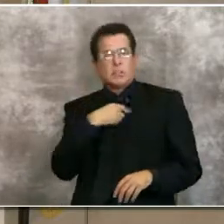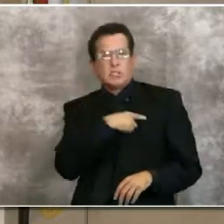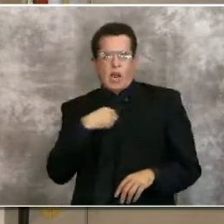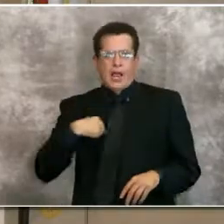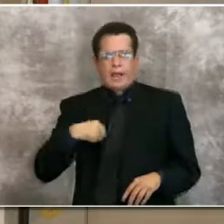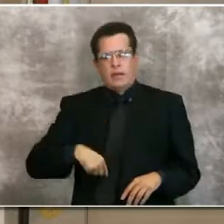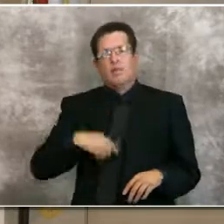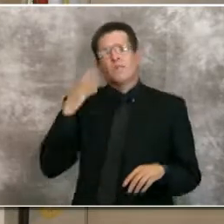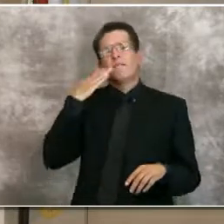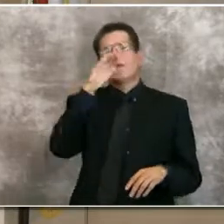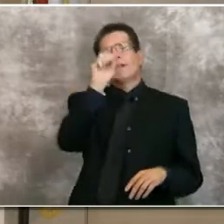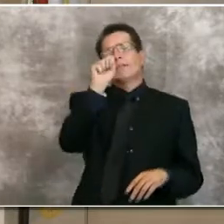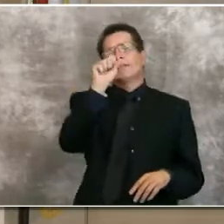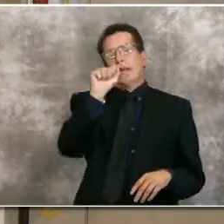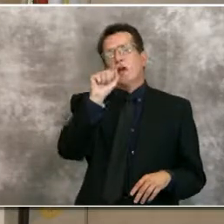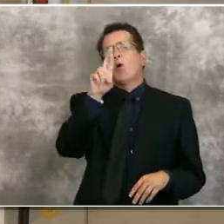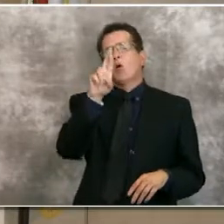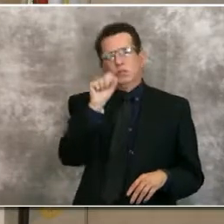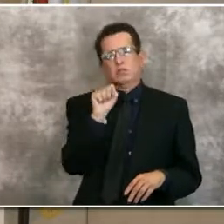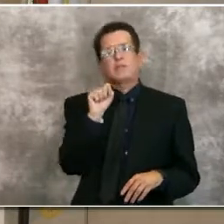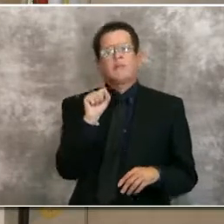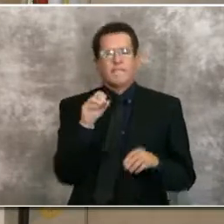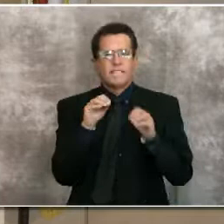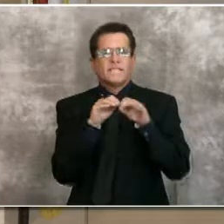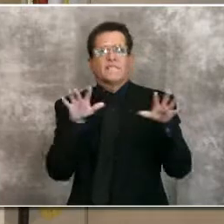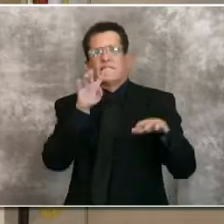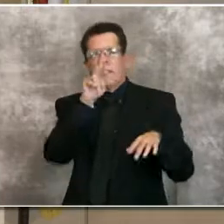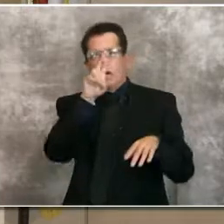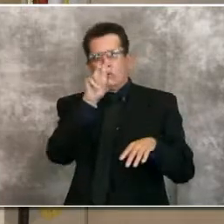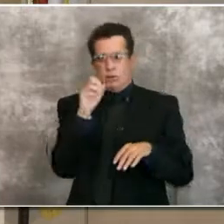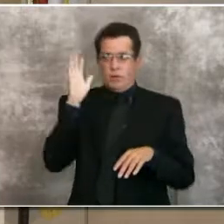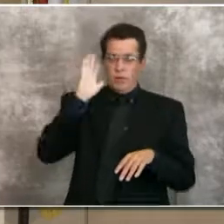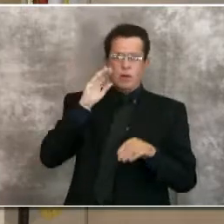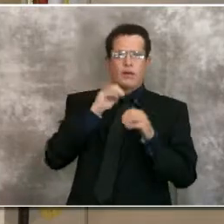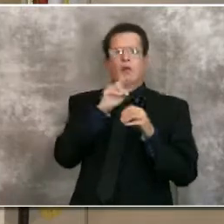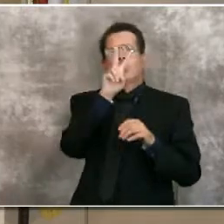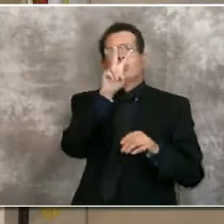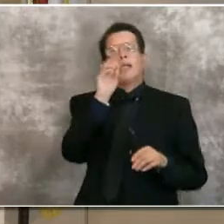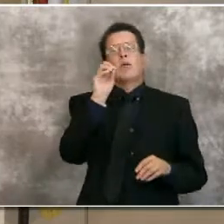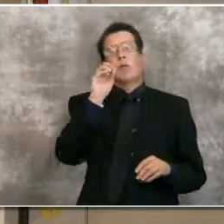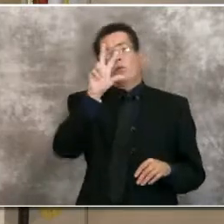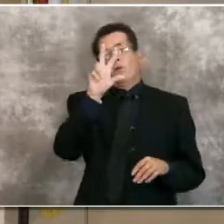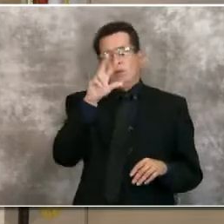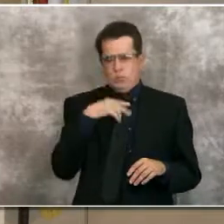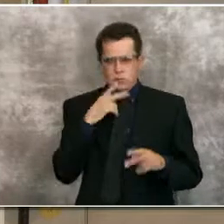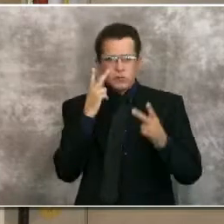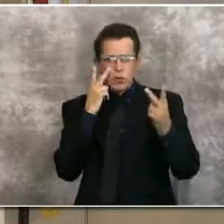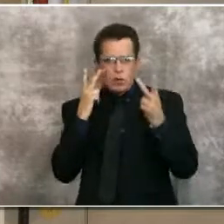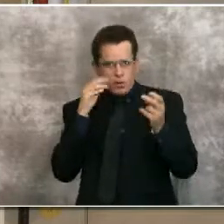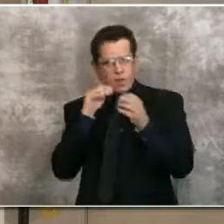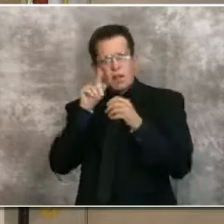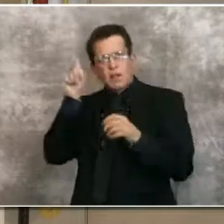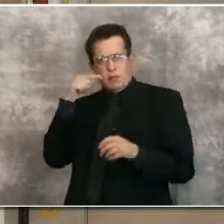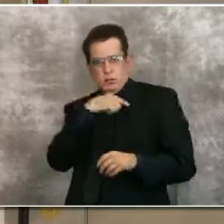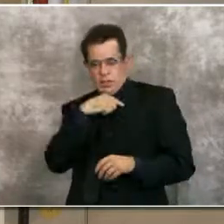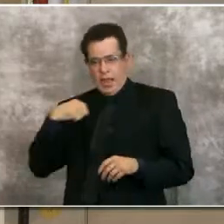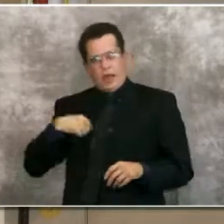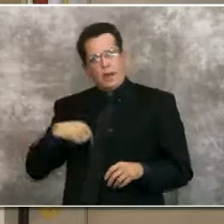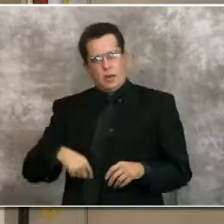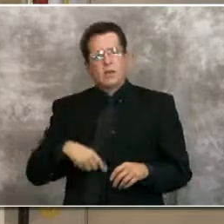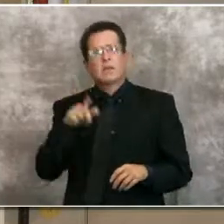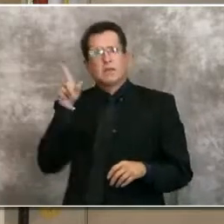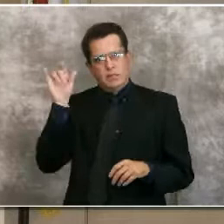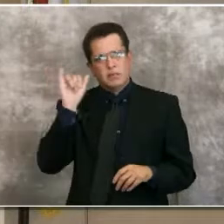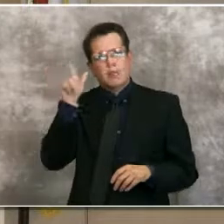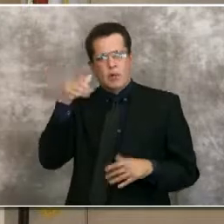during the SARS virus, the initial SARS virus in 2003, that studies showed that patients had a significant